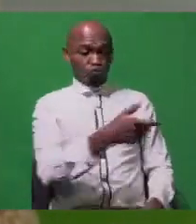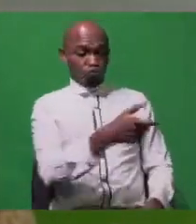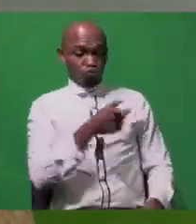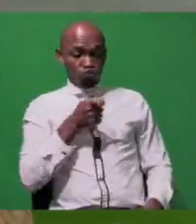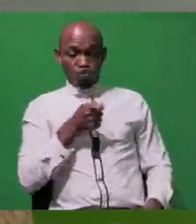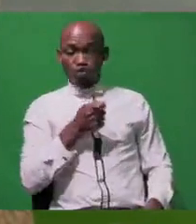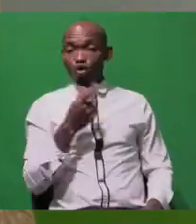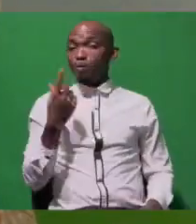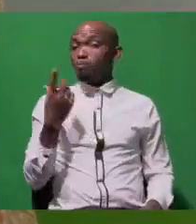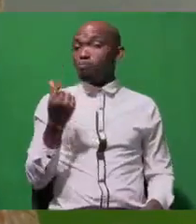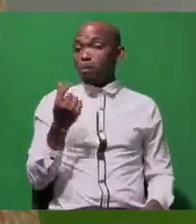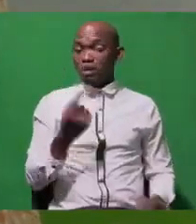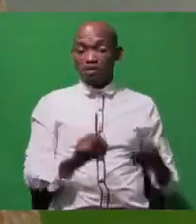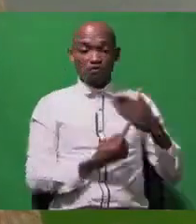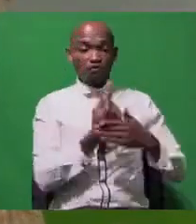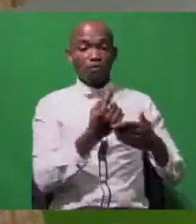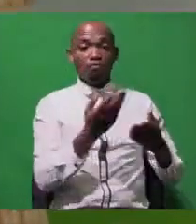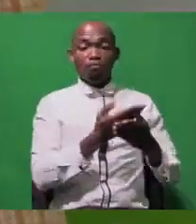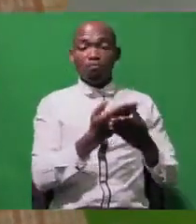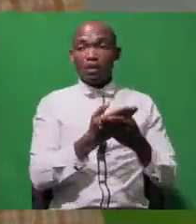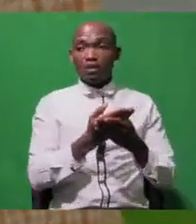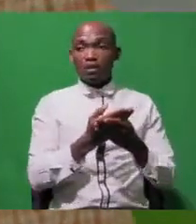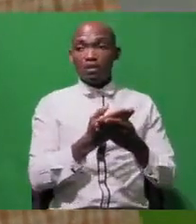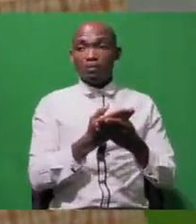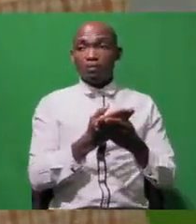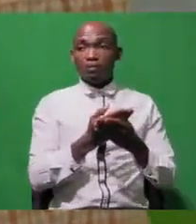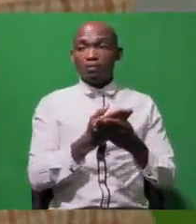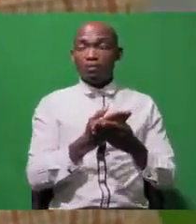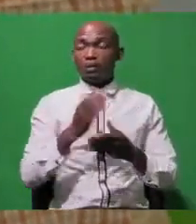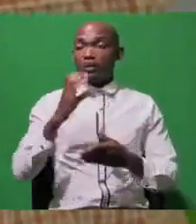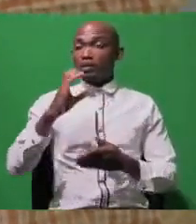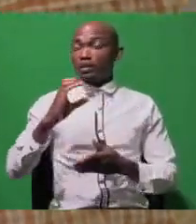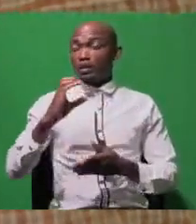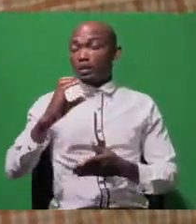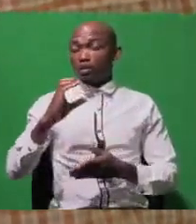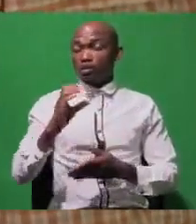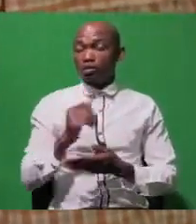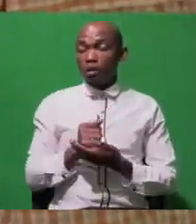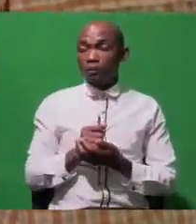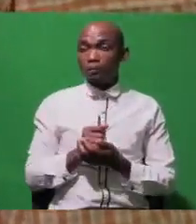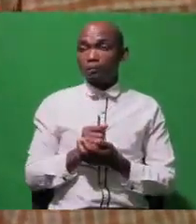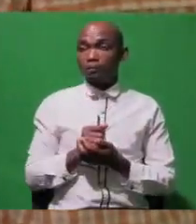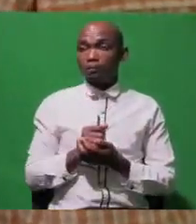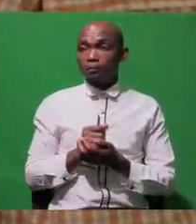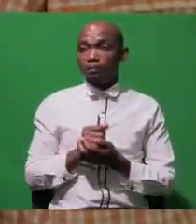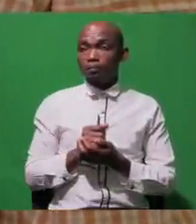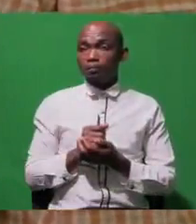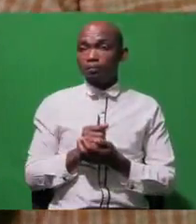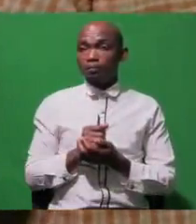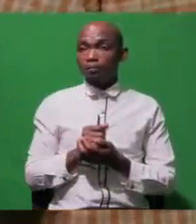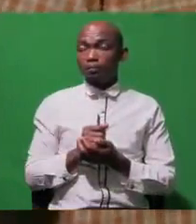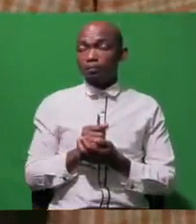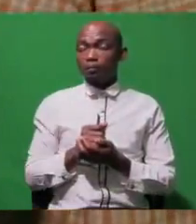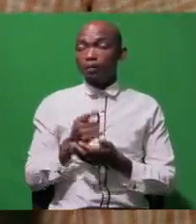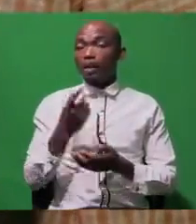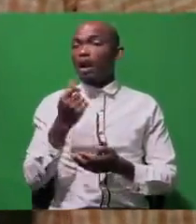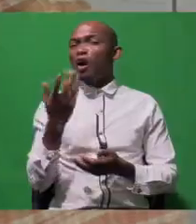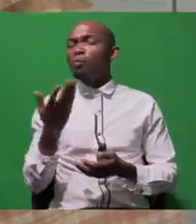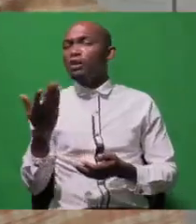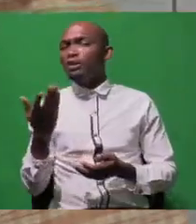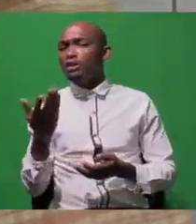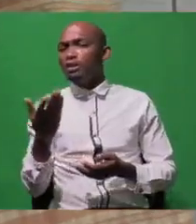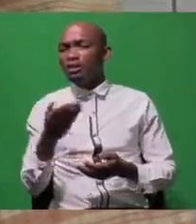from the cash, put here bank, C contra, and then you put how much